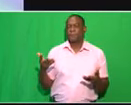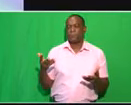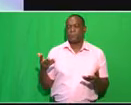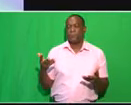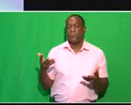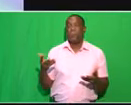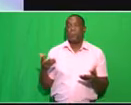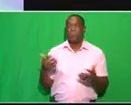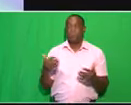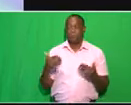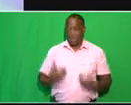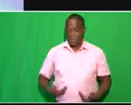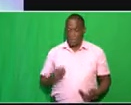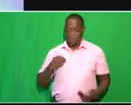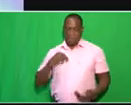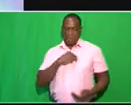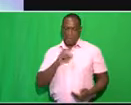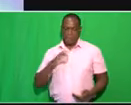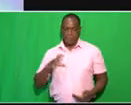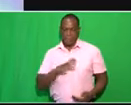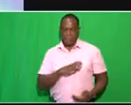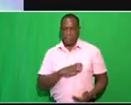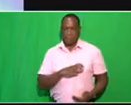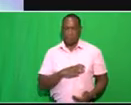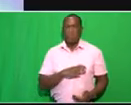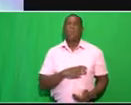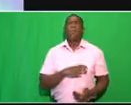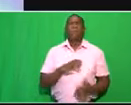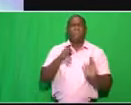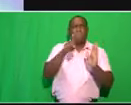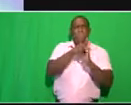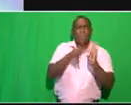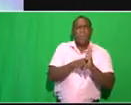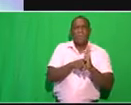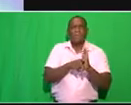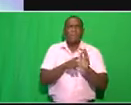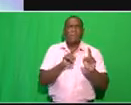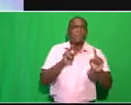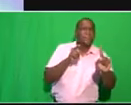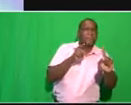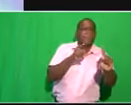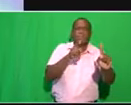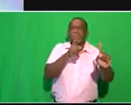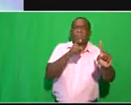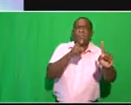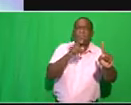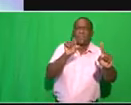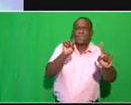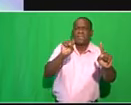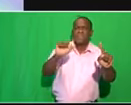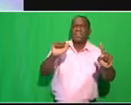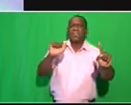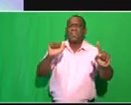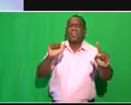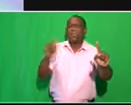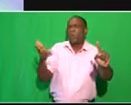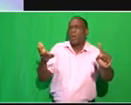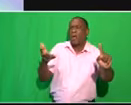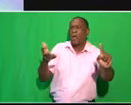of the committee, this idea of the policy trajectory of the SEA and